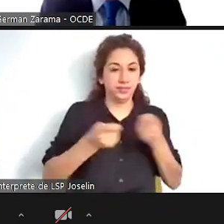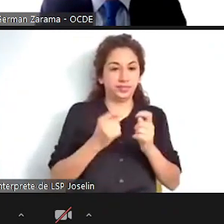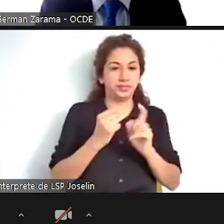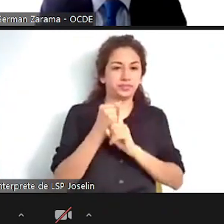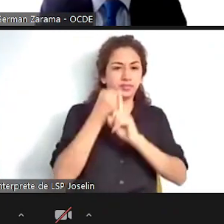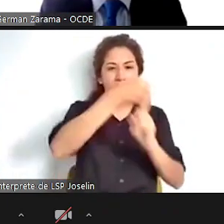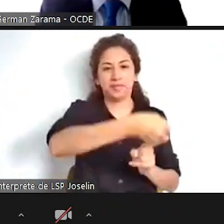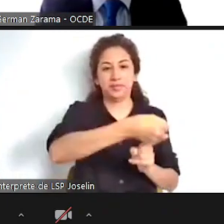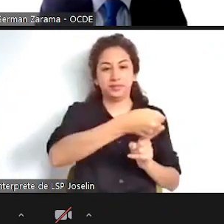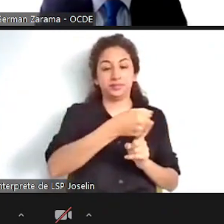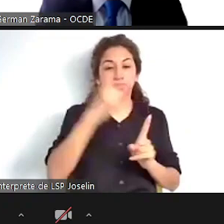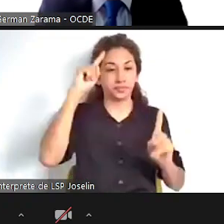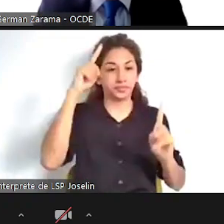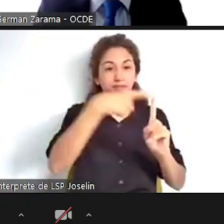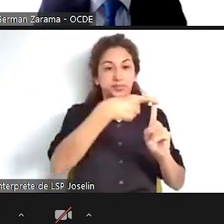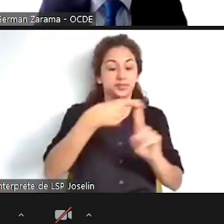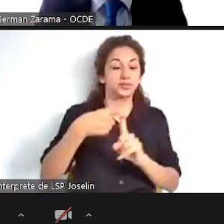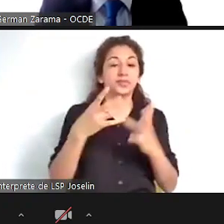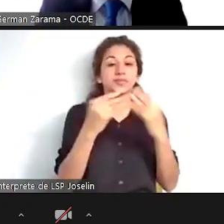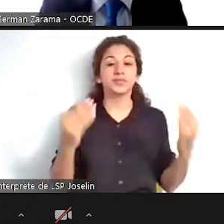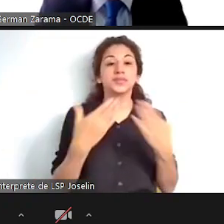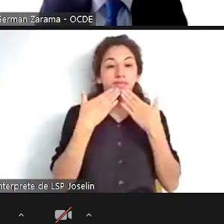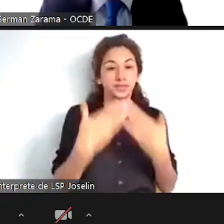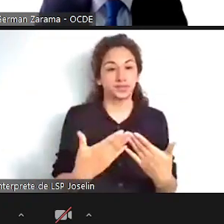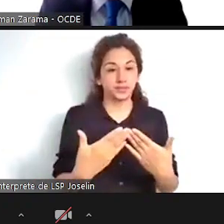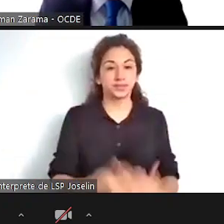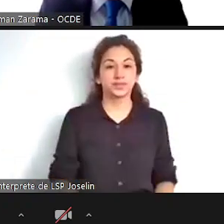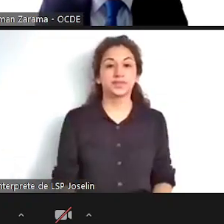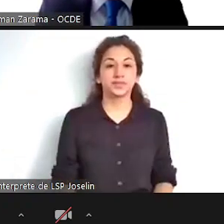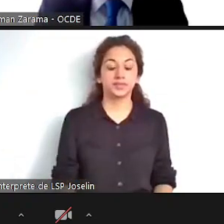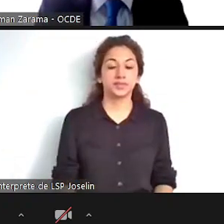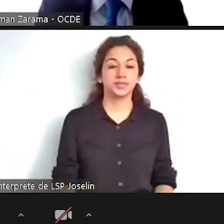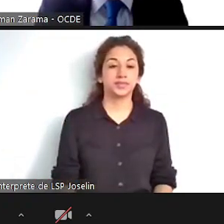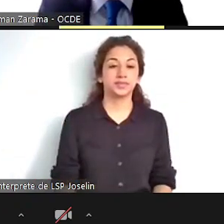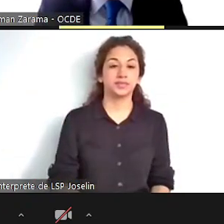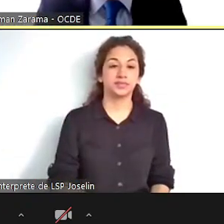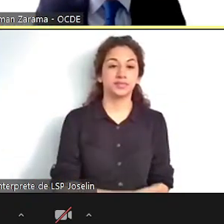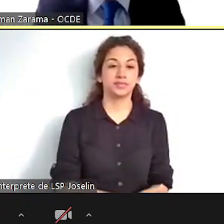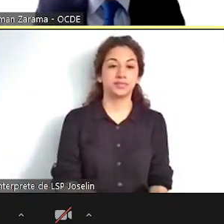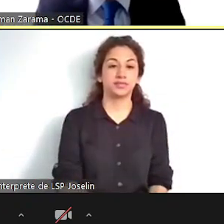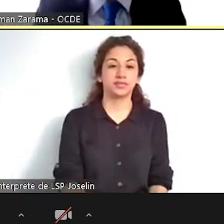more dynamic position to face the challenges that we have ahead of us thank you herman